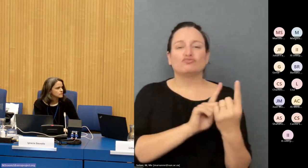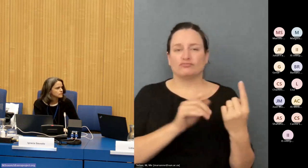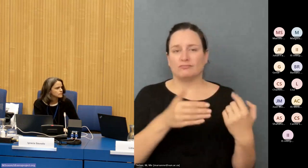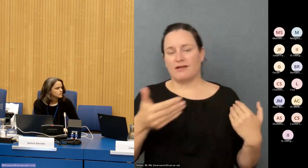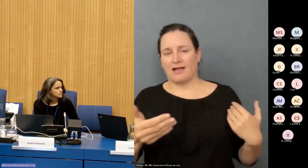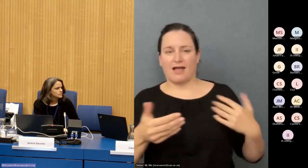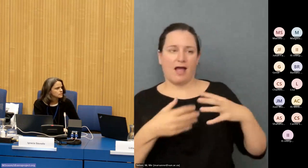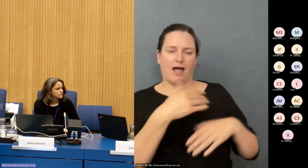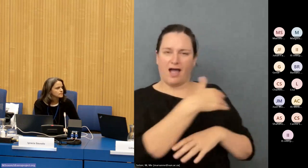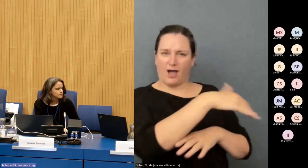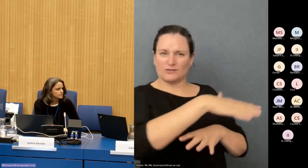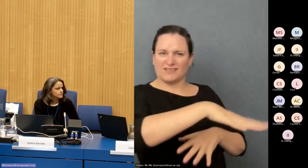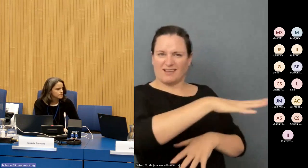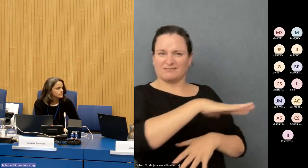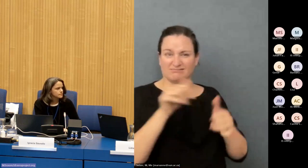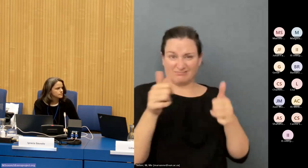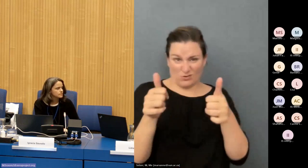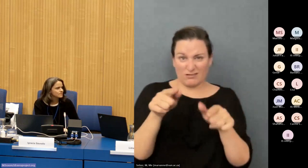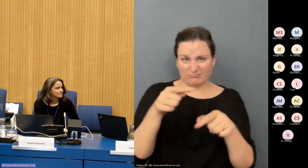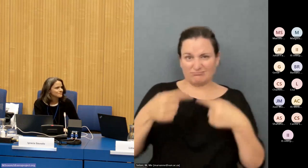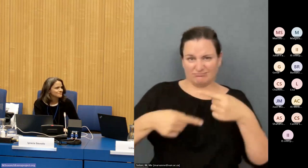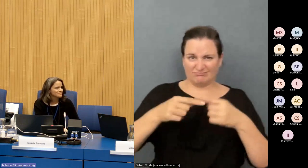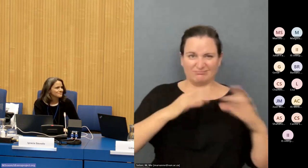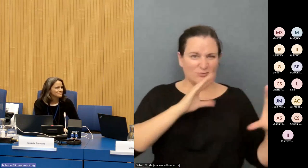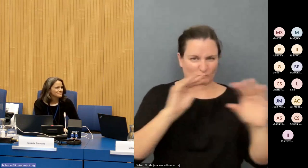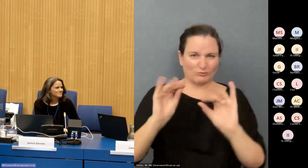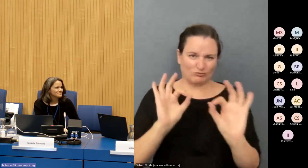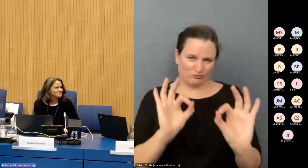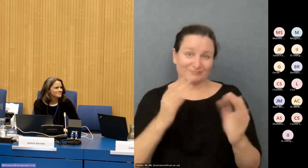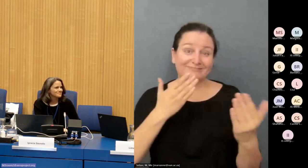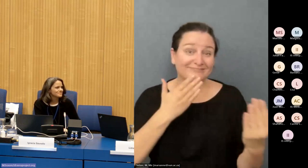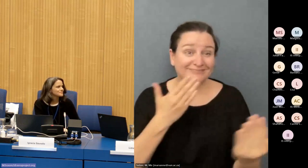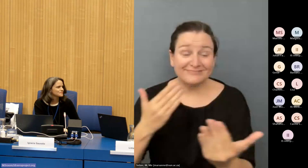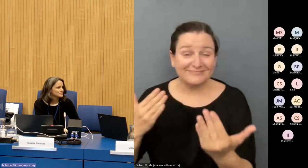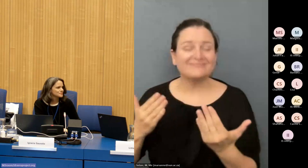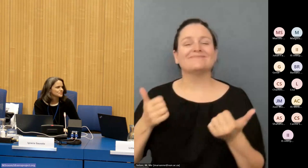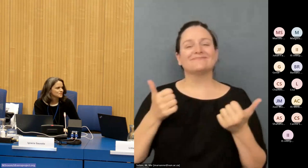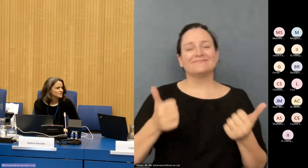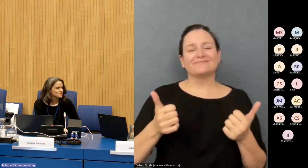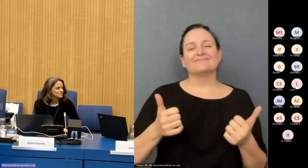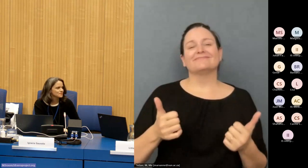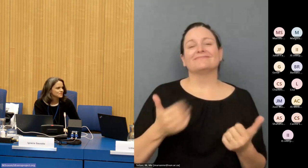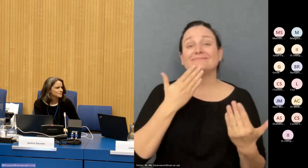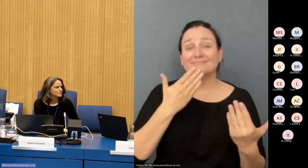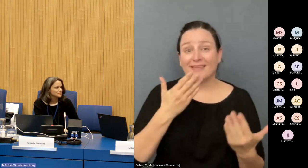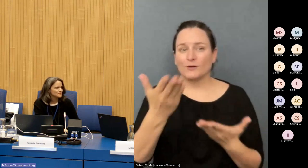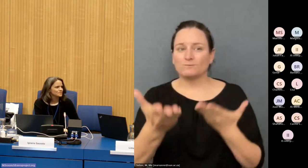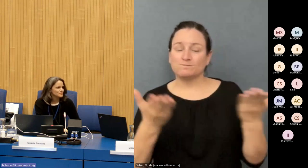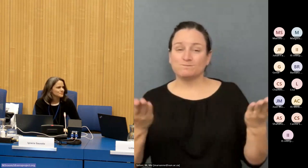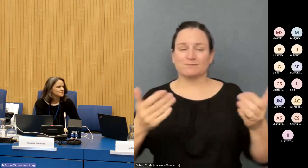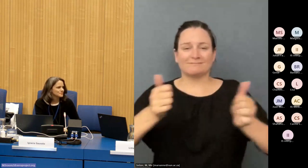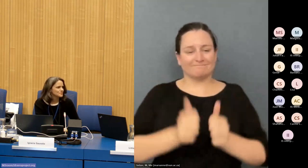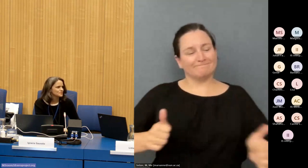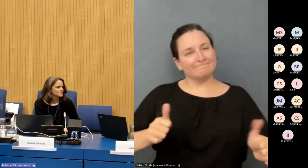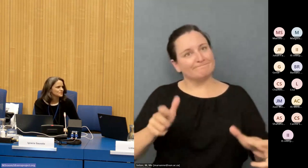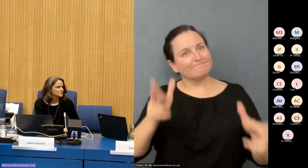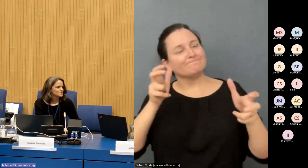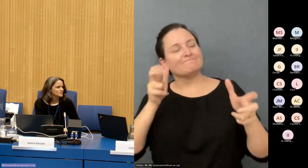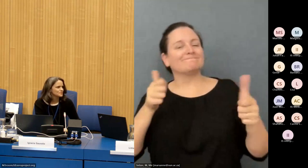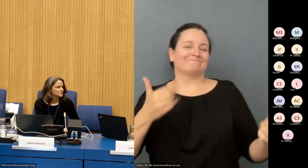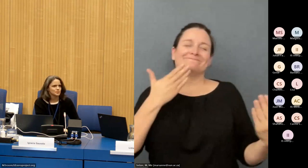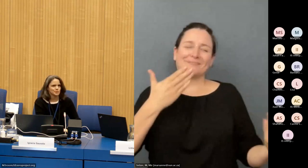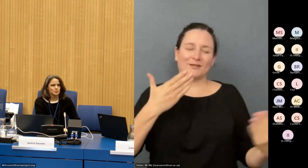site and continue the conversation thank you so much thank you very much and thank you everybody thank for participating with us thank you